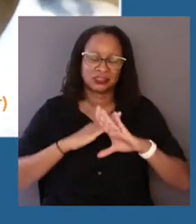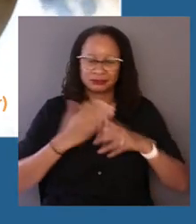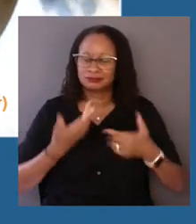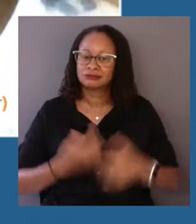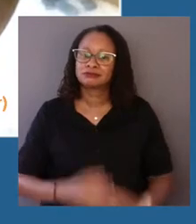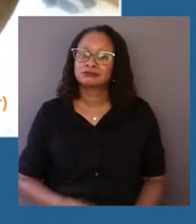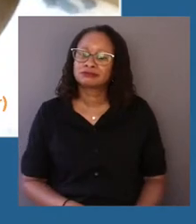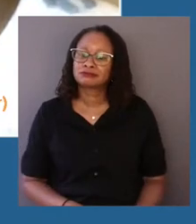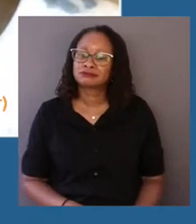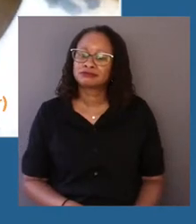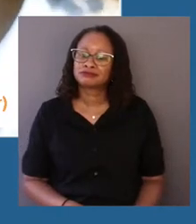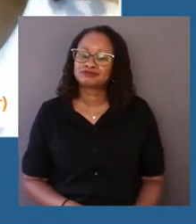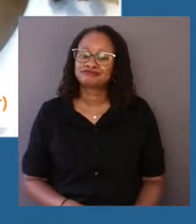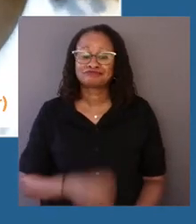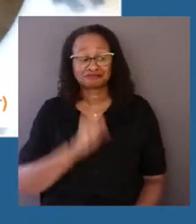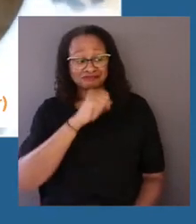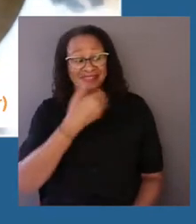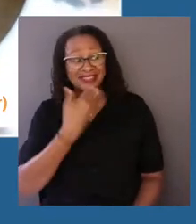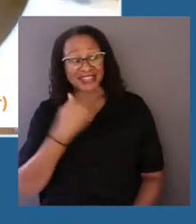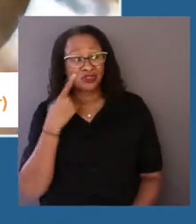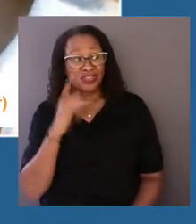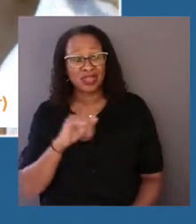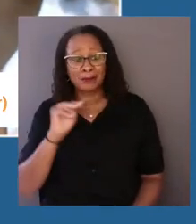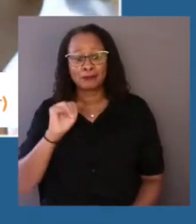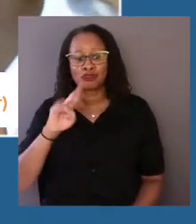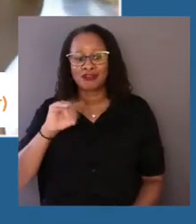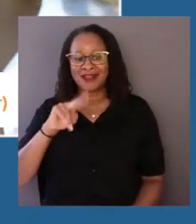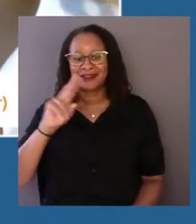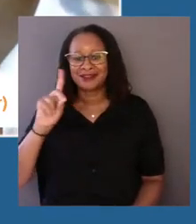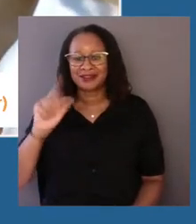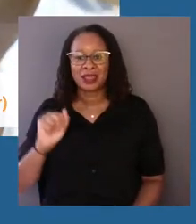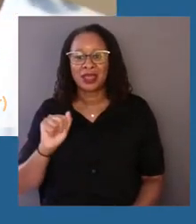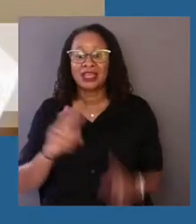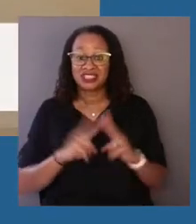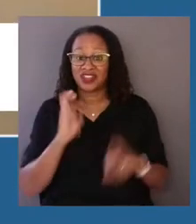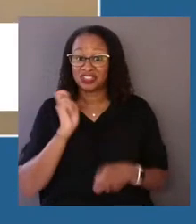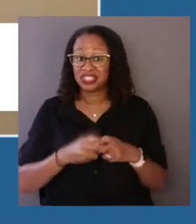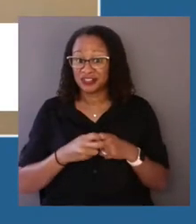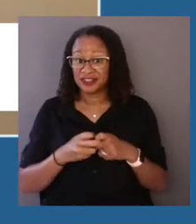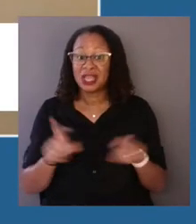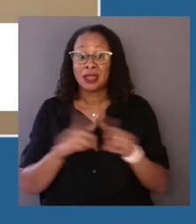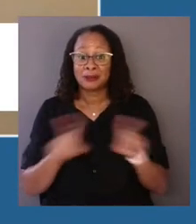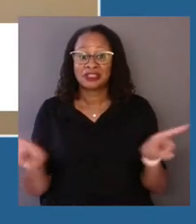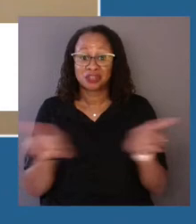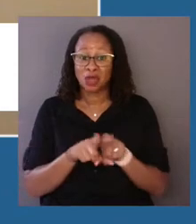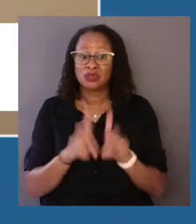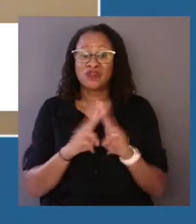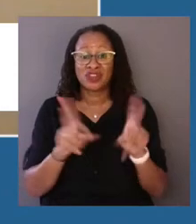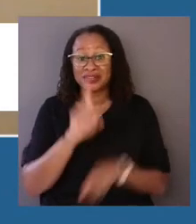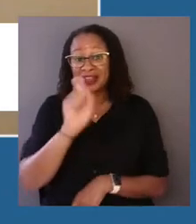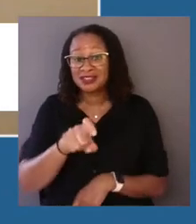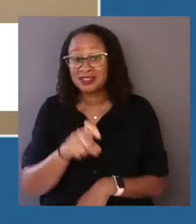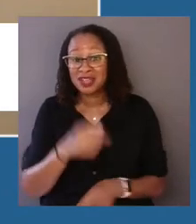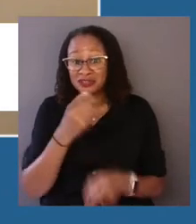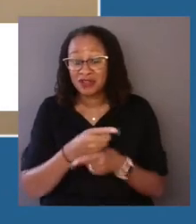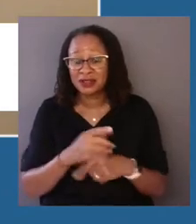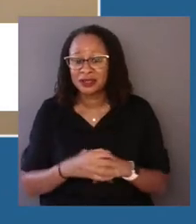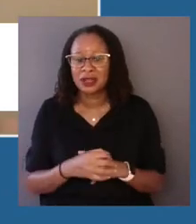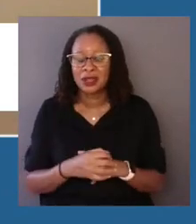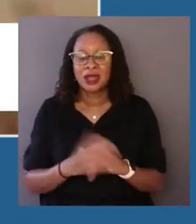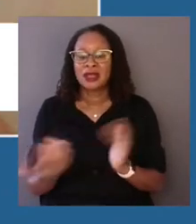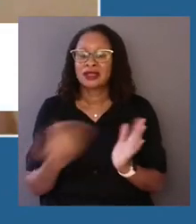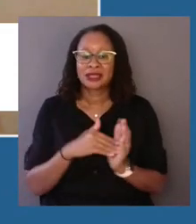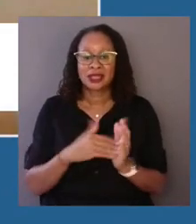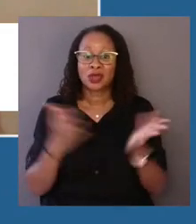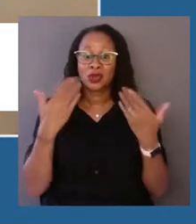Yeah, thanks for that, Miranda. And it's really hard, but it's also critically necessary, right? So again, the Cool